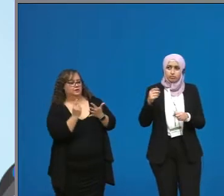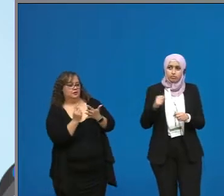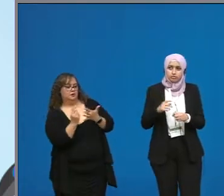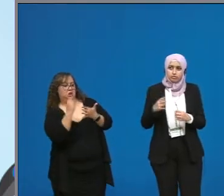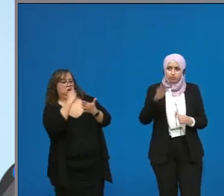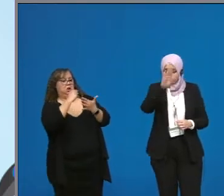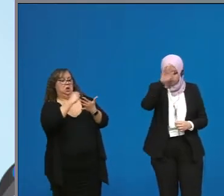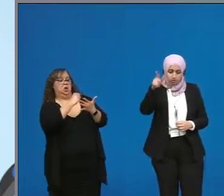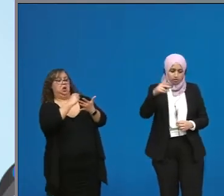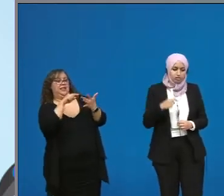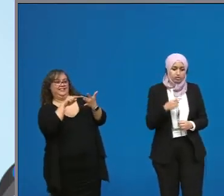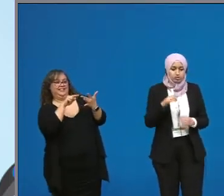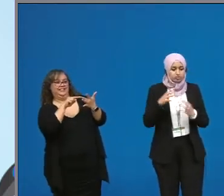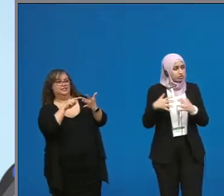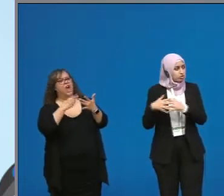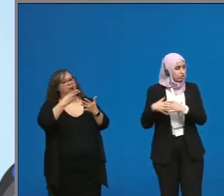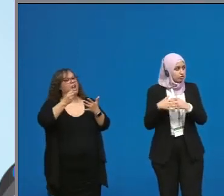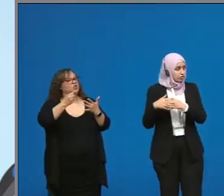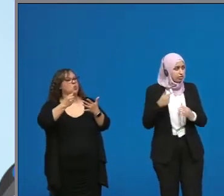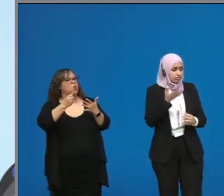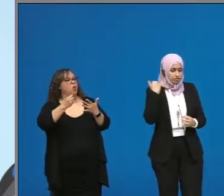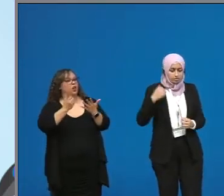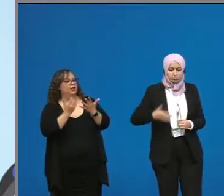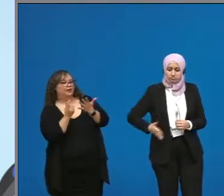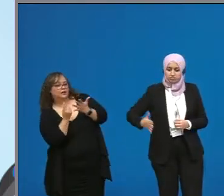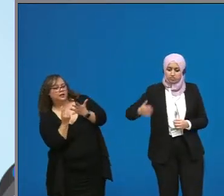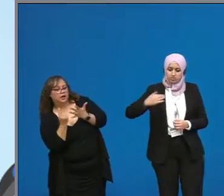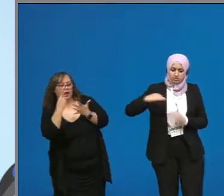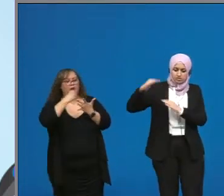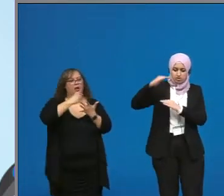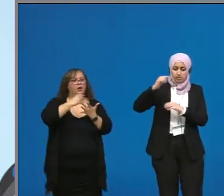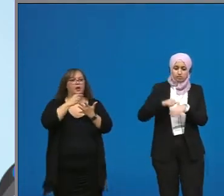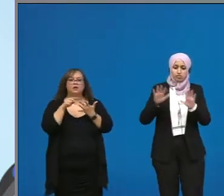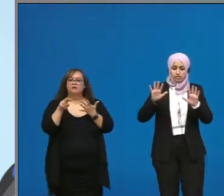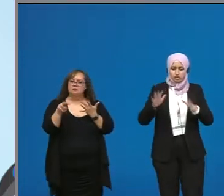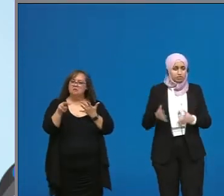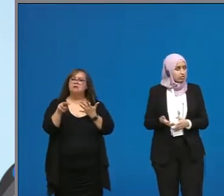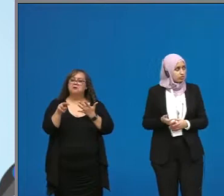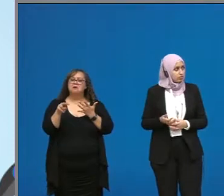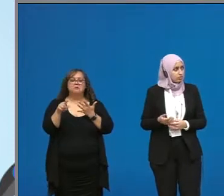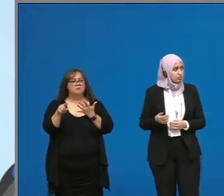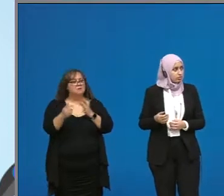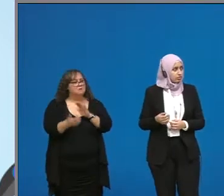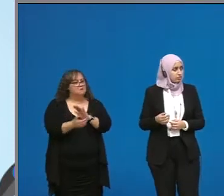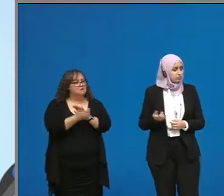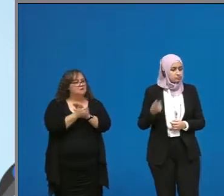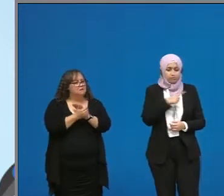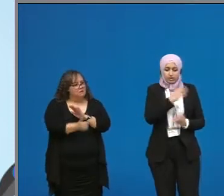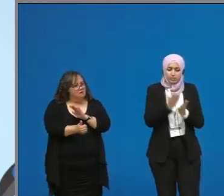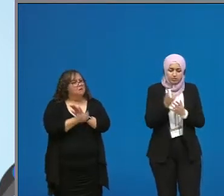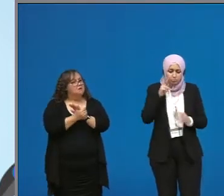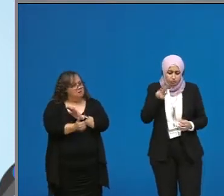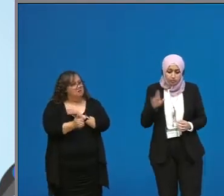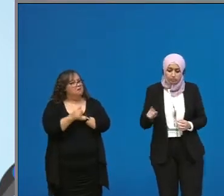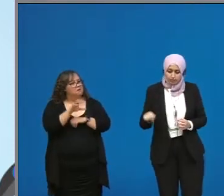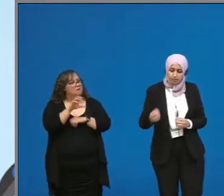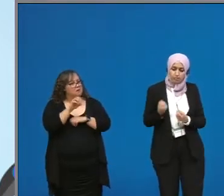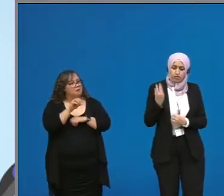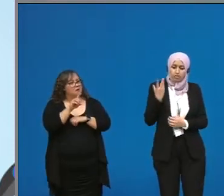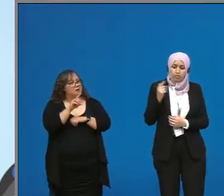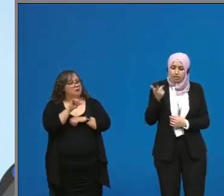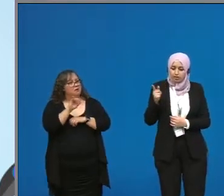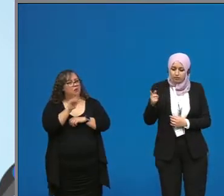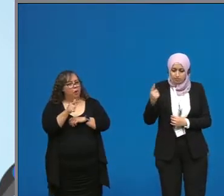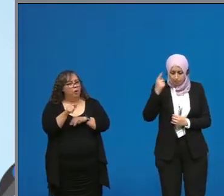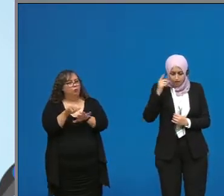high school noticed that he has an aptitude for coding. Okay? And this shows you the importance of education for young people who have skills and how